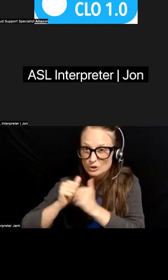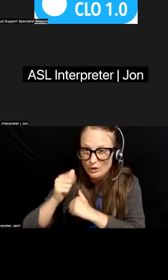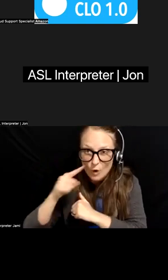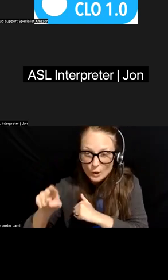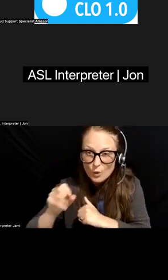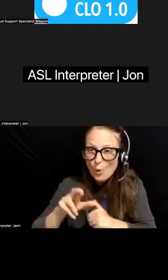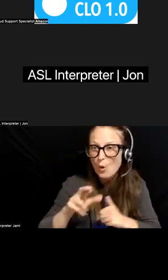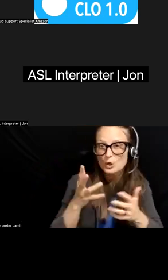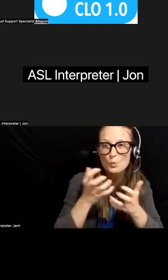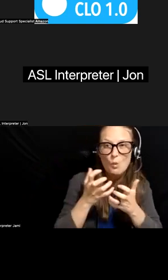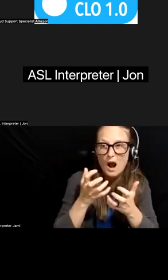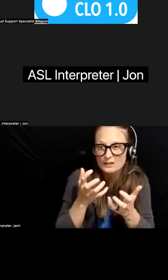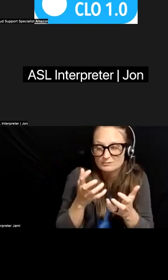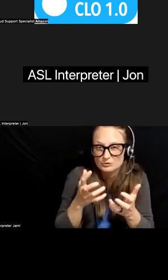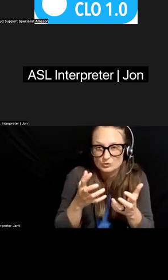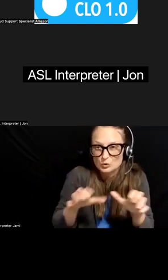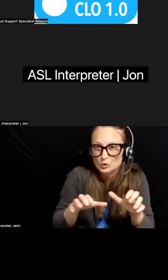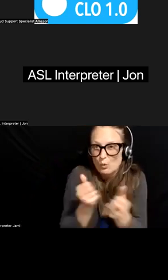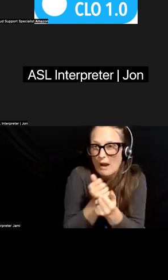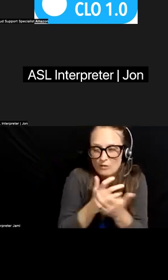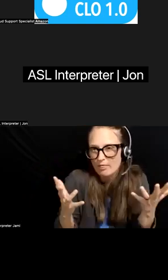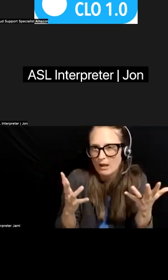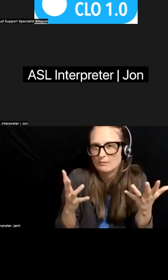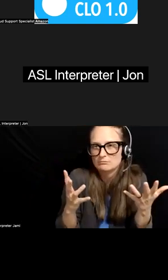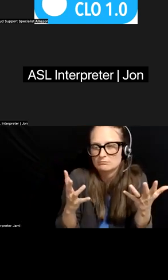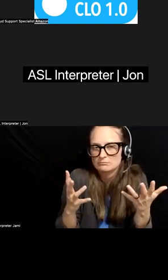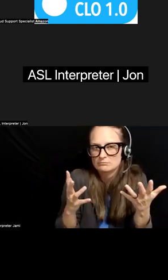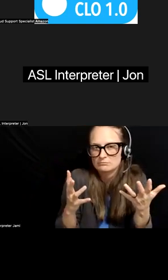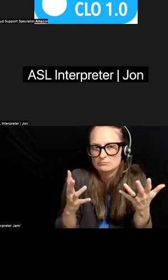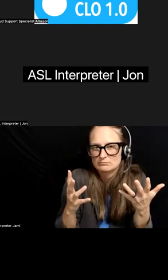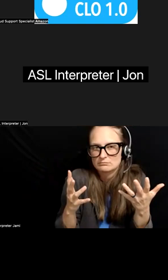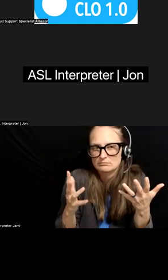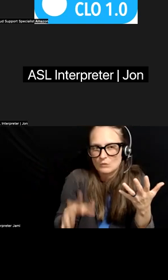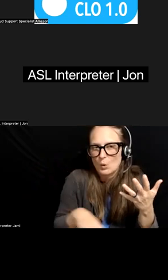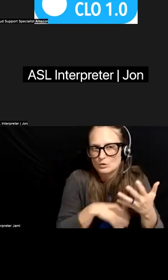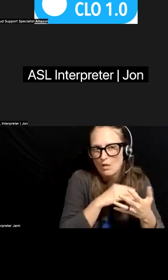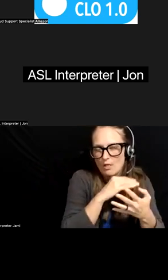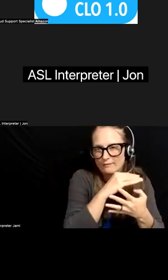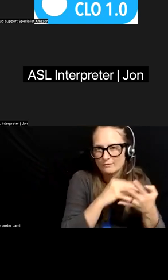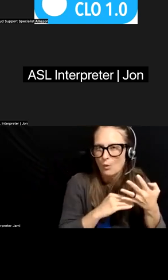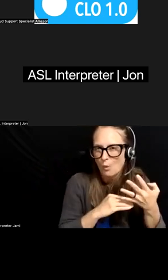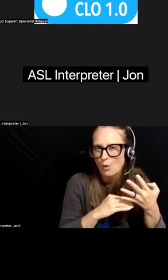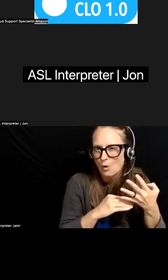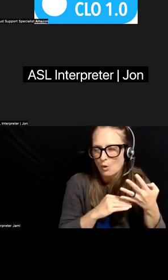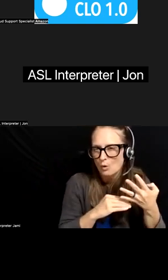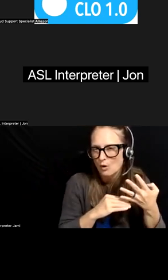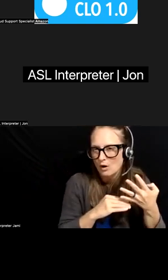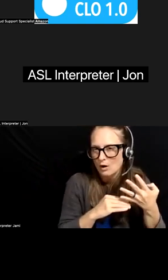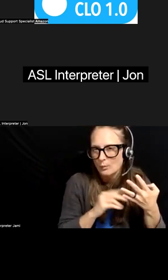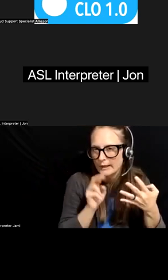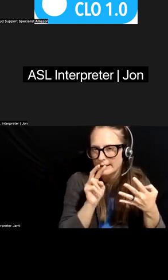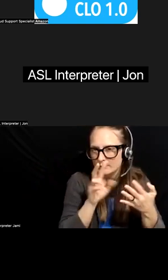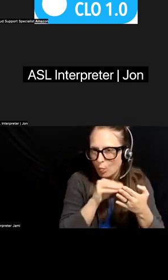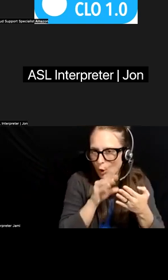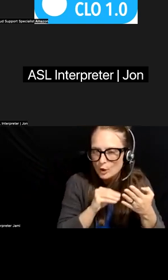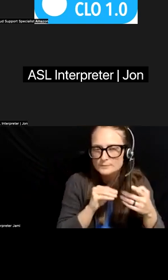it on your own on-premise. Those are the 4 possibilities we looked at. The